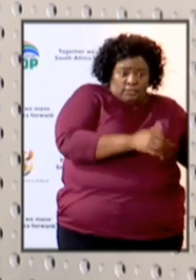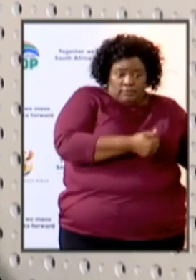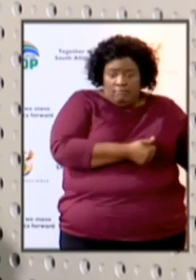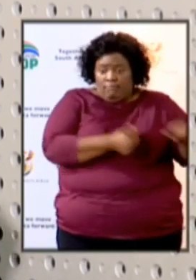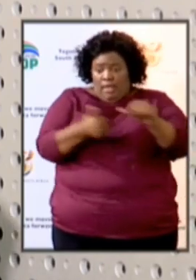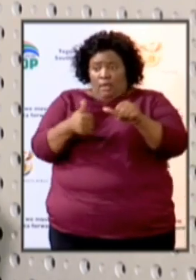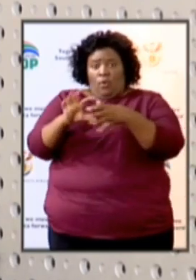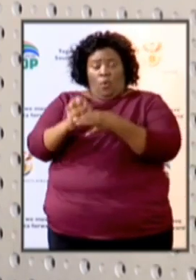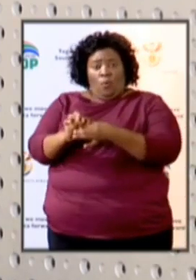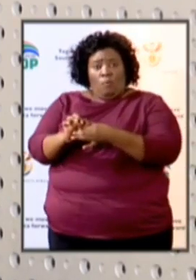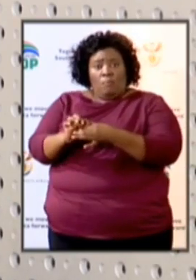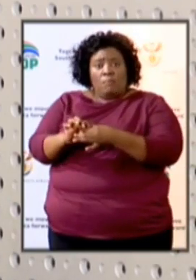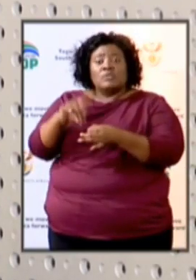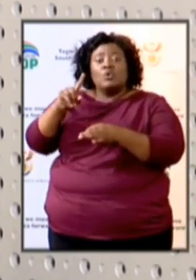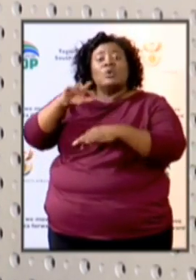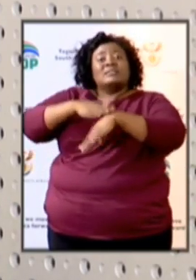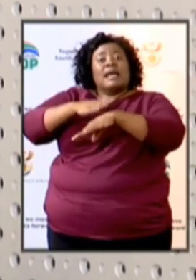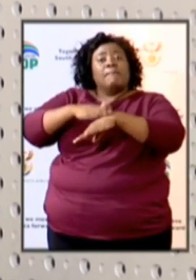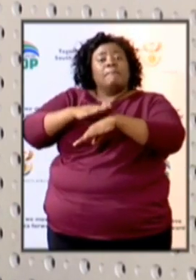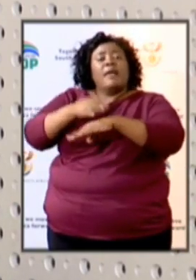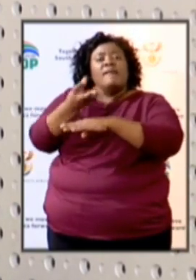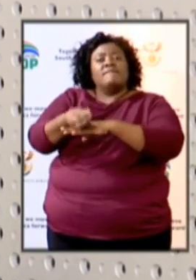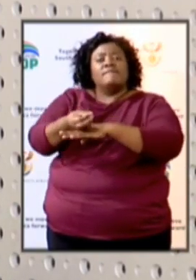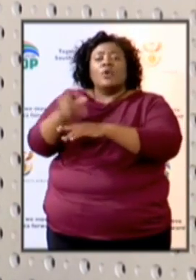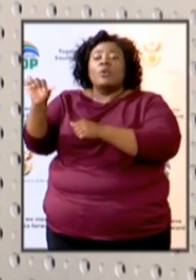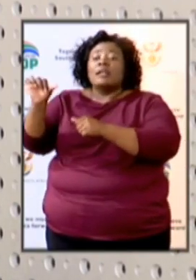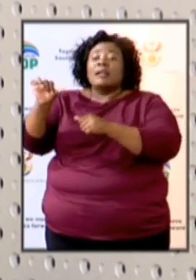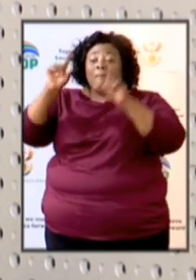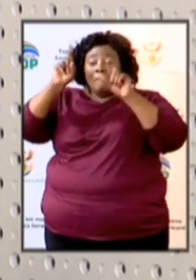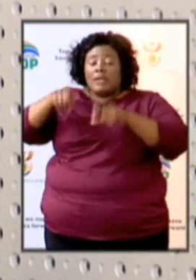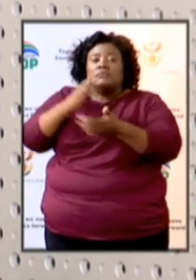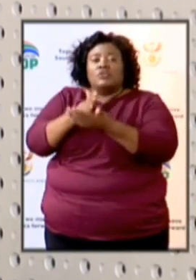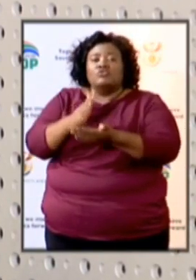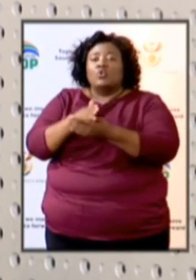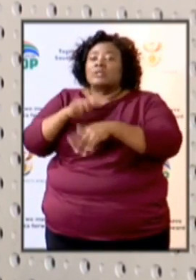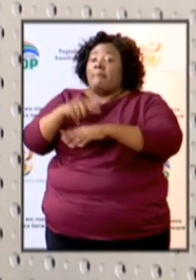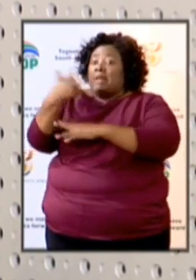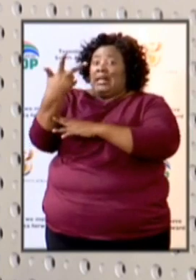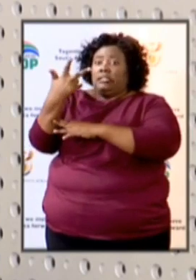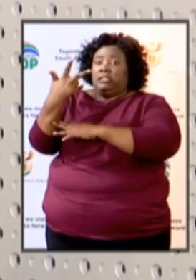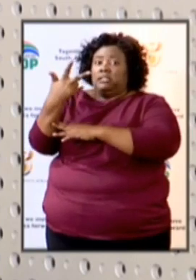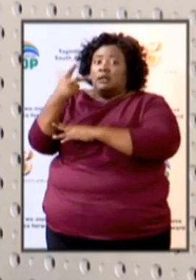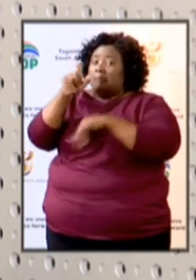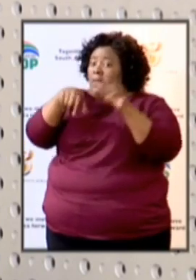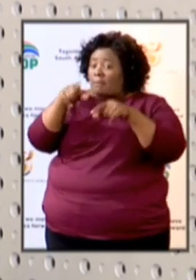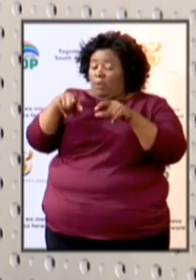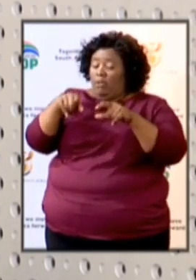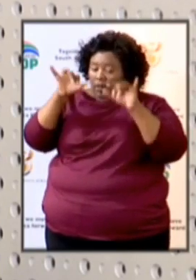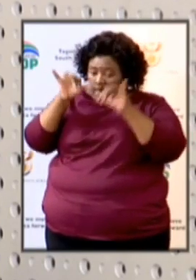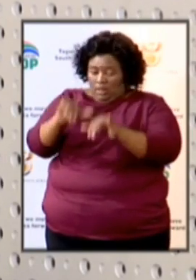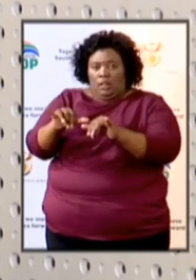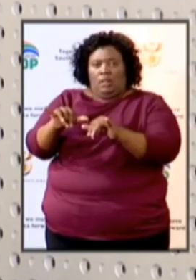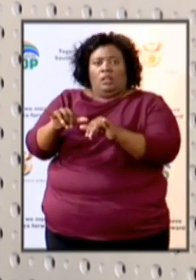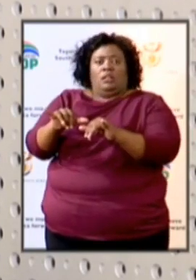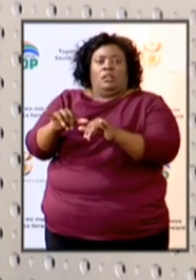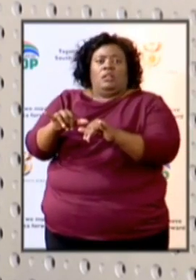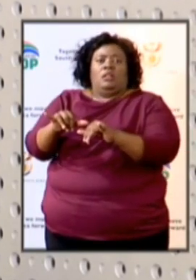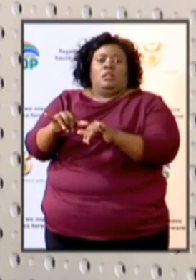usubuyile emsebenzini buye uye ekhaya shaya u-8 usekhaya ngaphandle ma ulaba